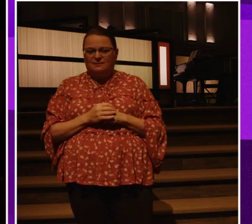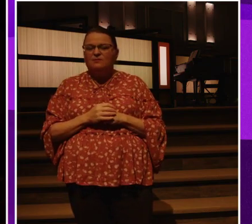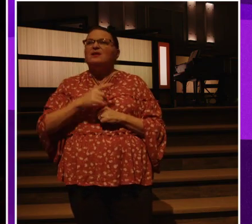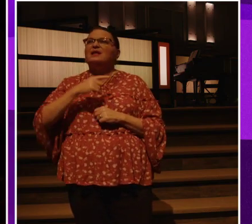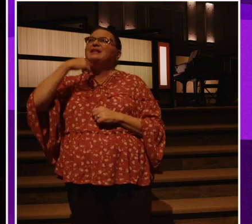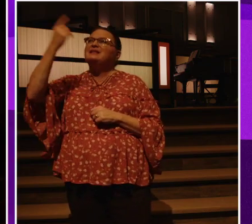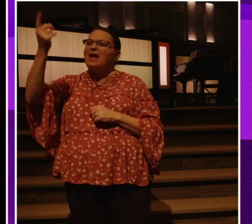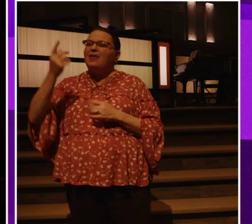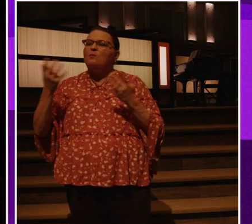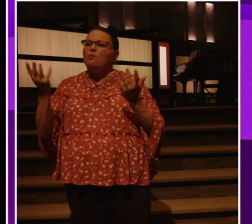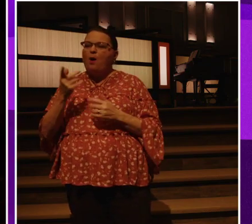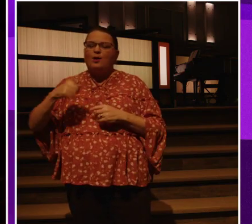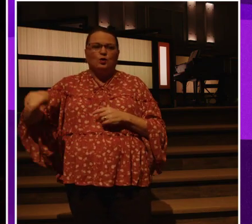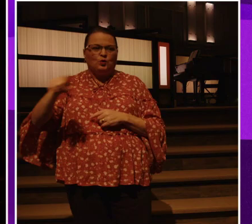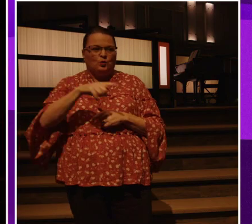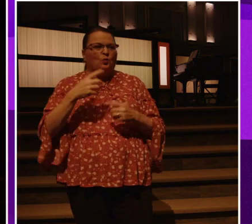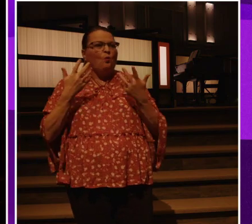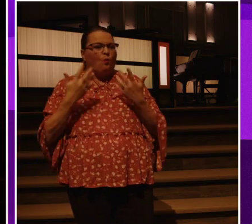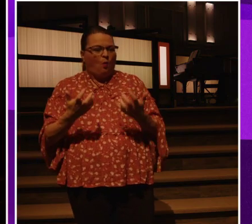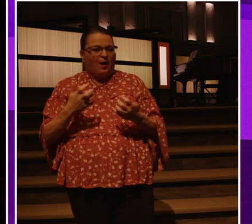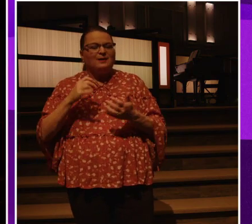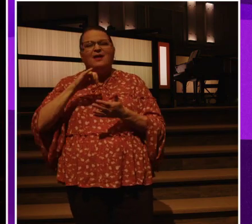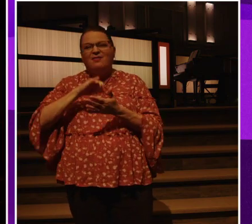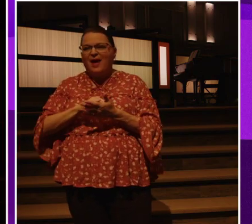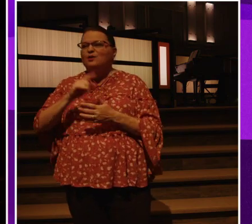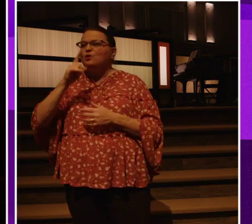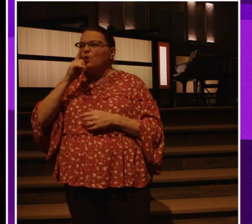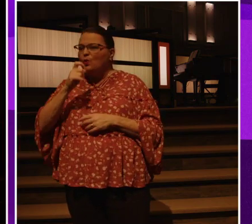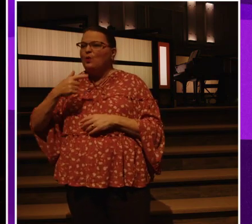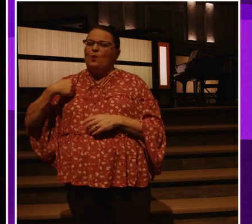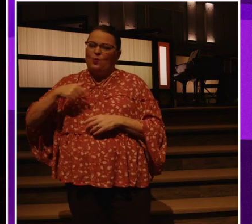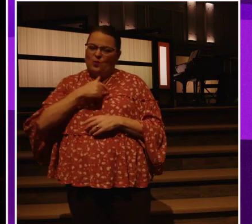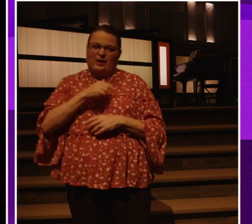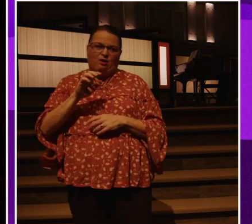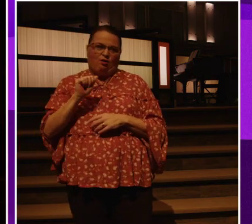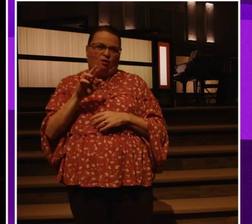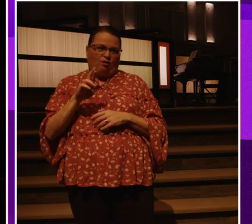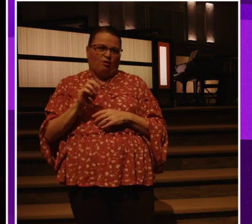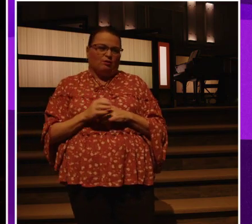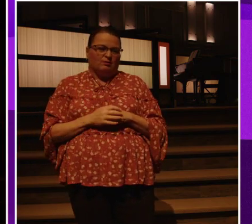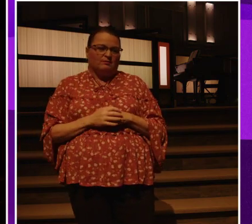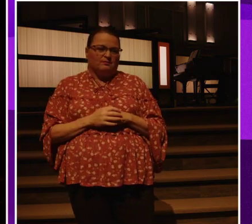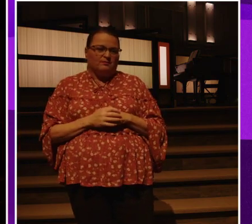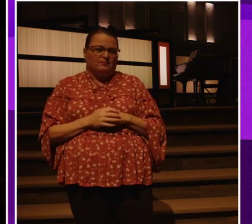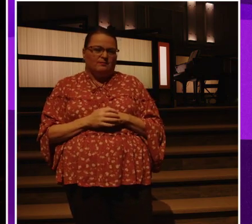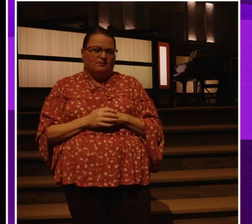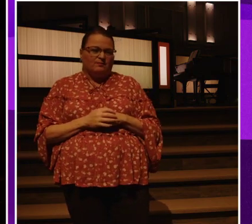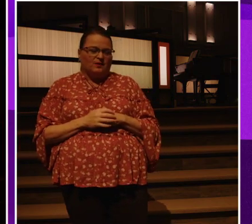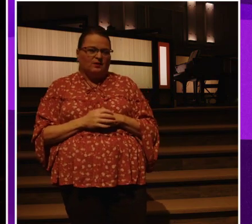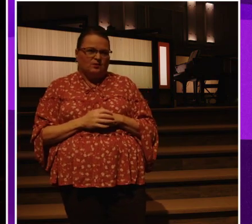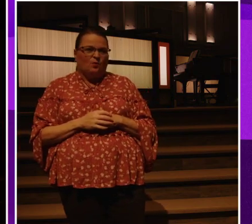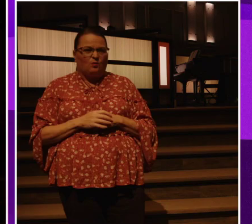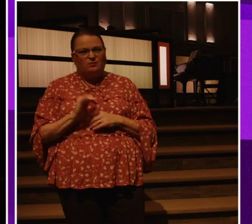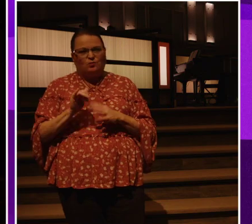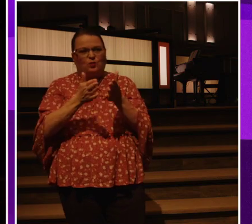you want. That's who we are. So there's this